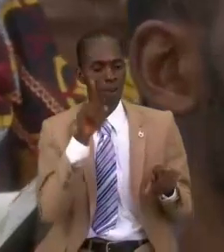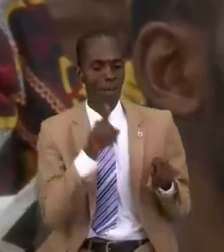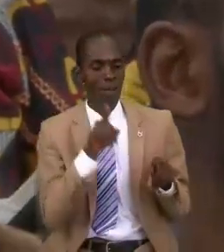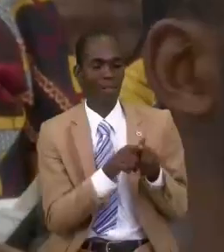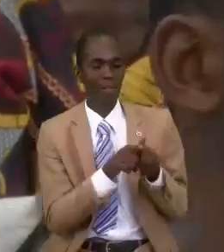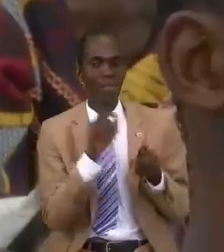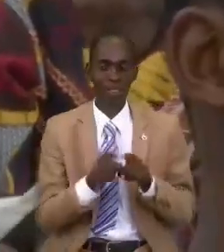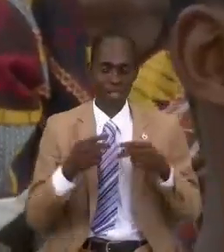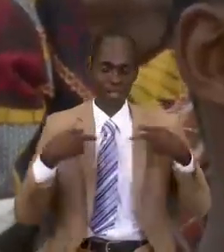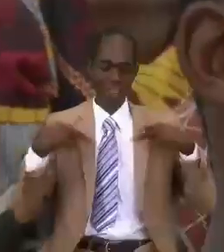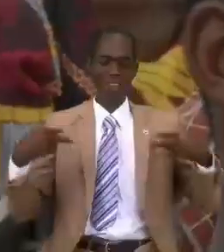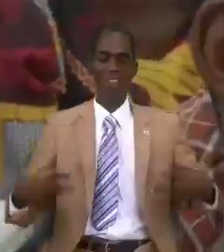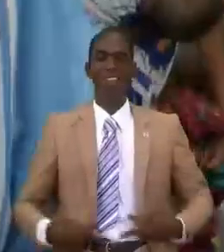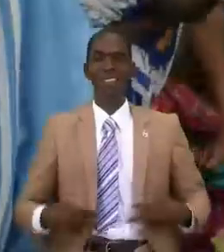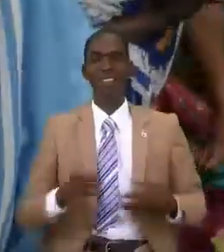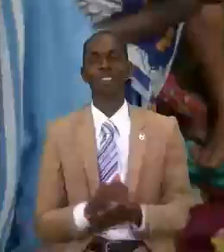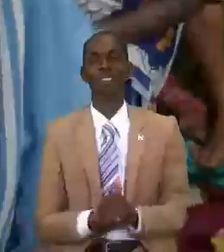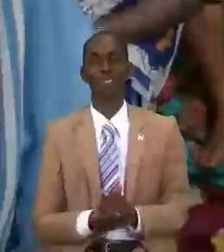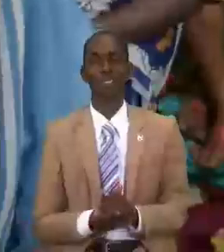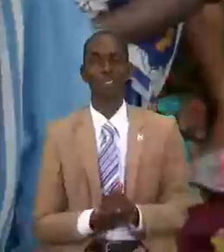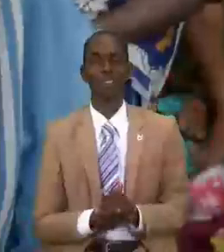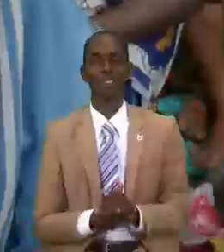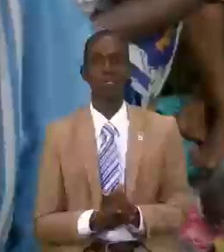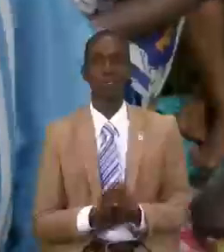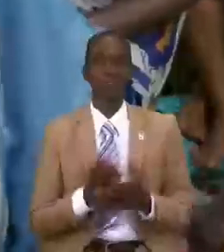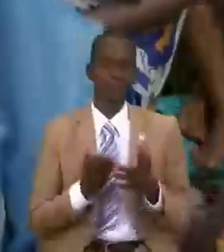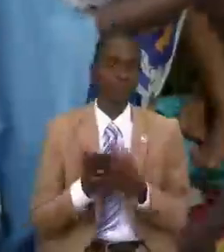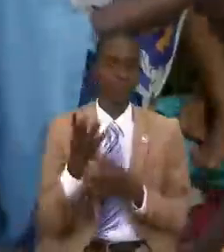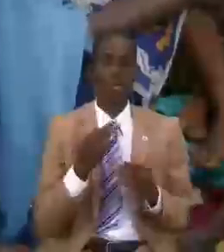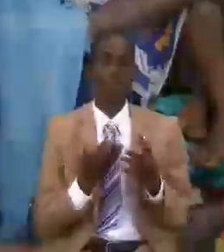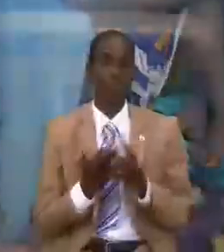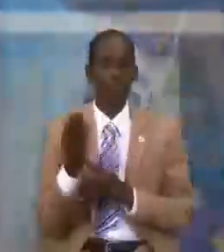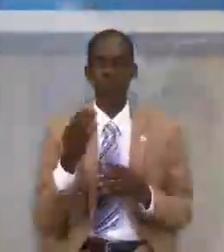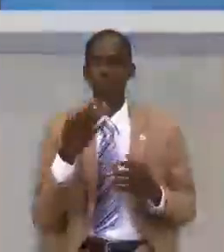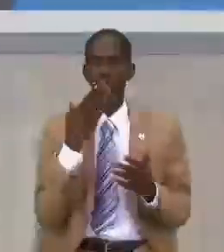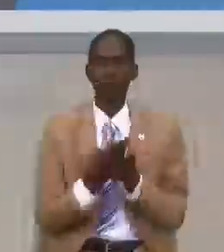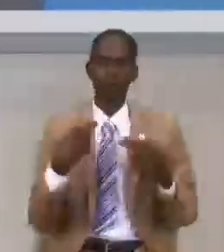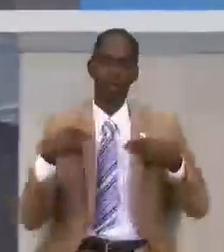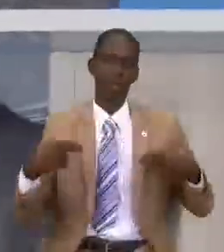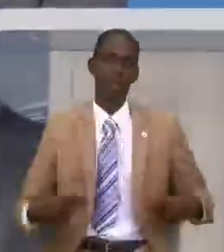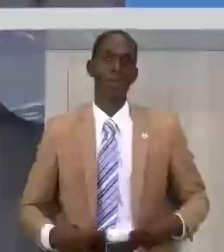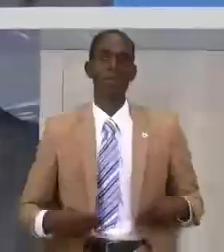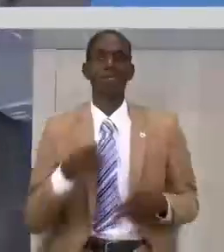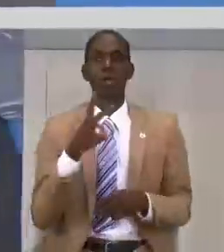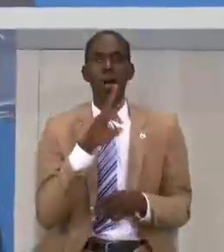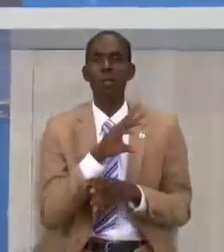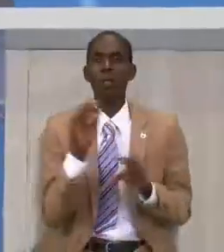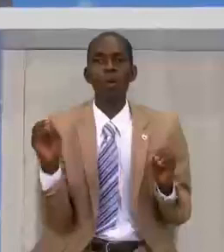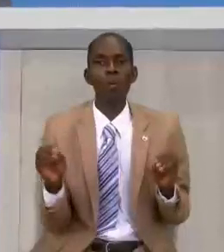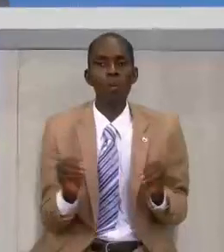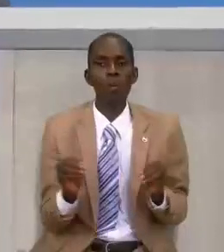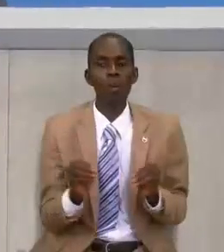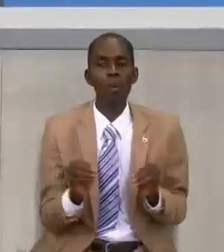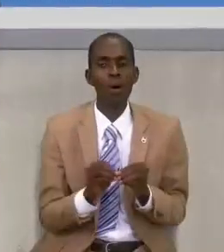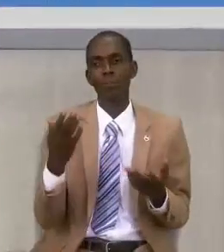Through and through, healthy. You are no more Mr. Sinner of the flesh, but